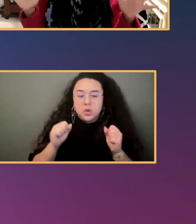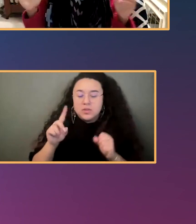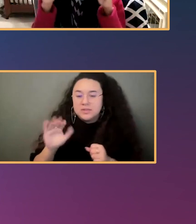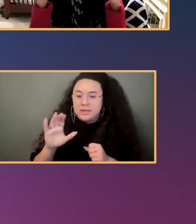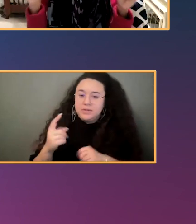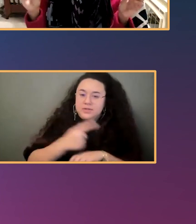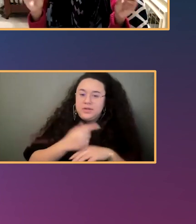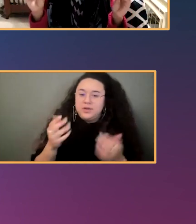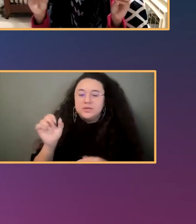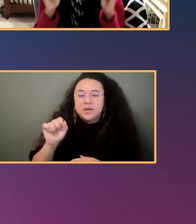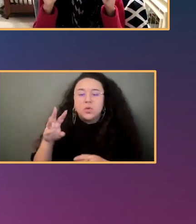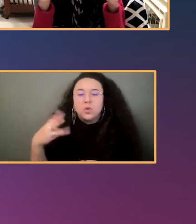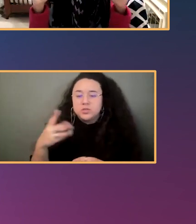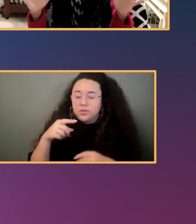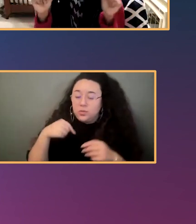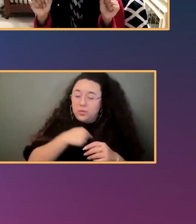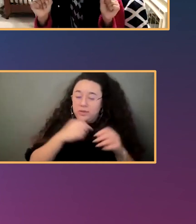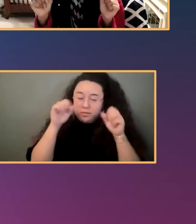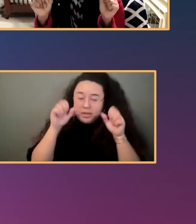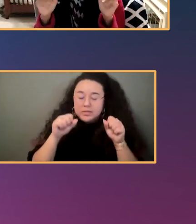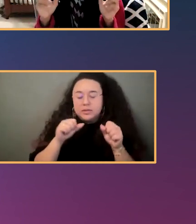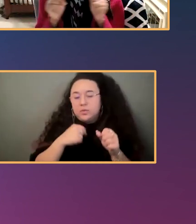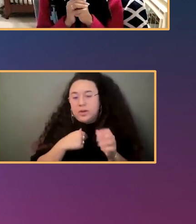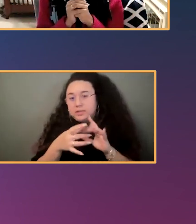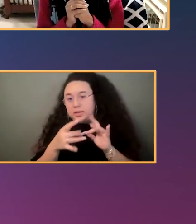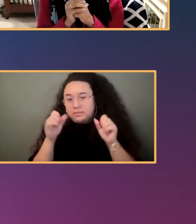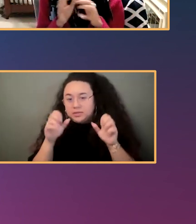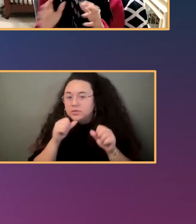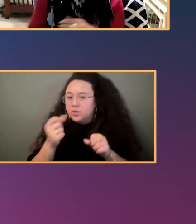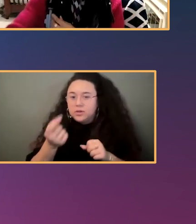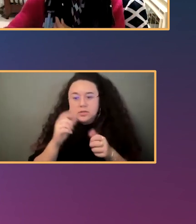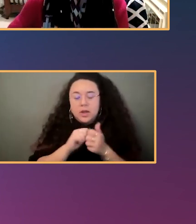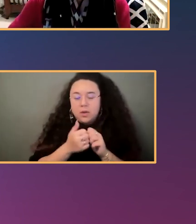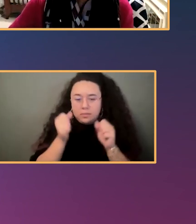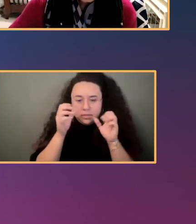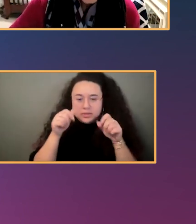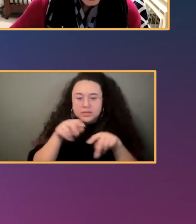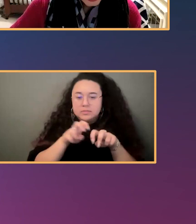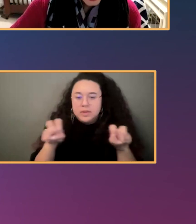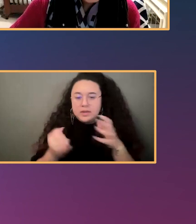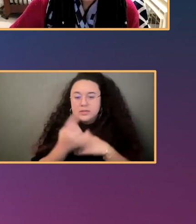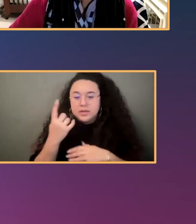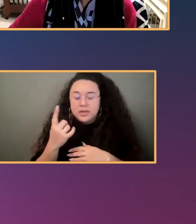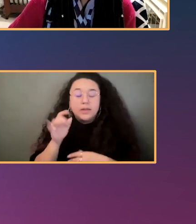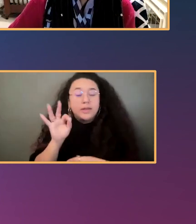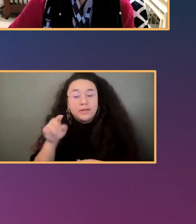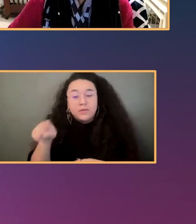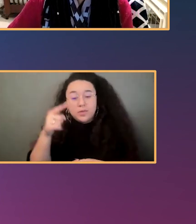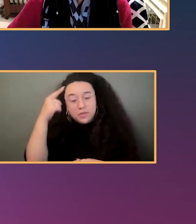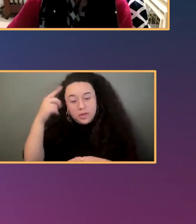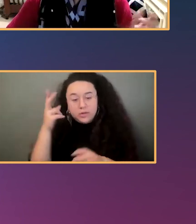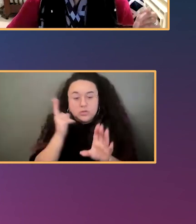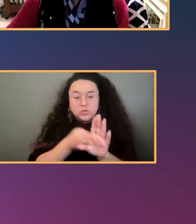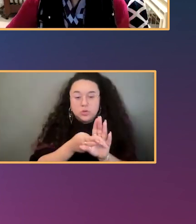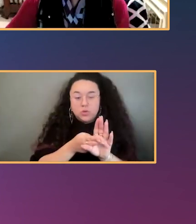when I say amazing, I don't think you really understand how amazing this panel is today. Just in case you thought you were